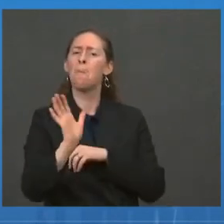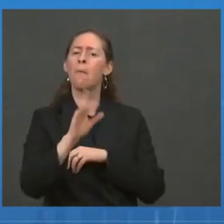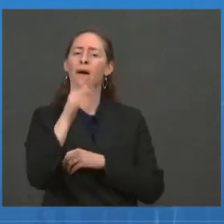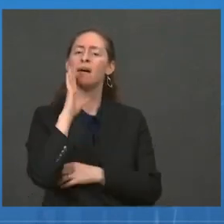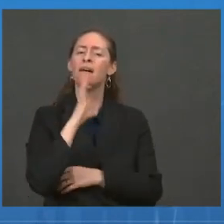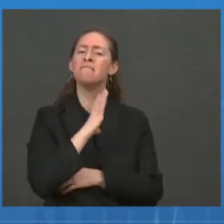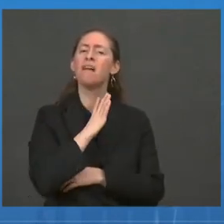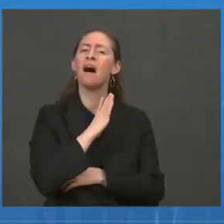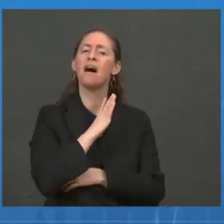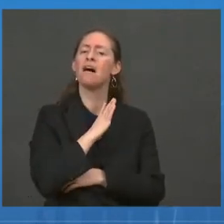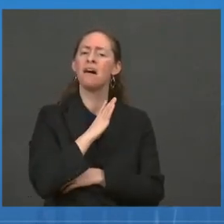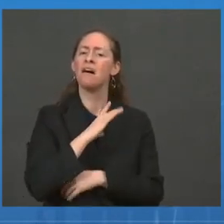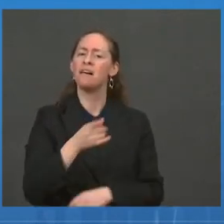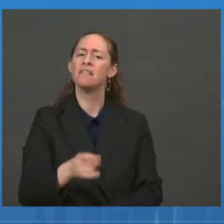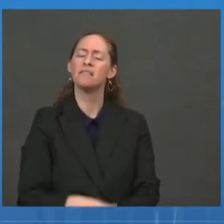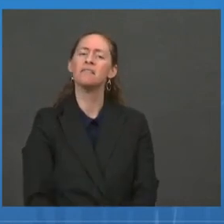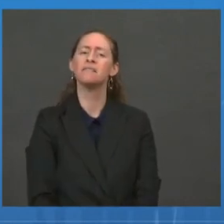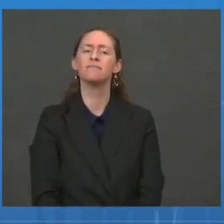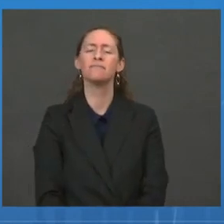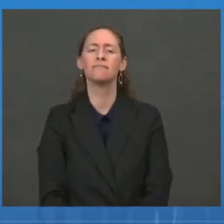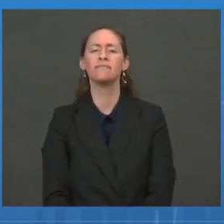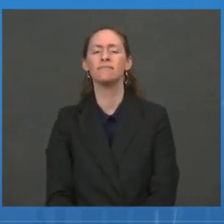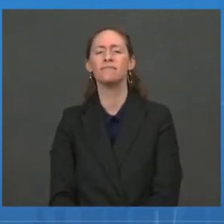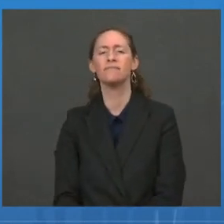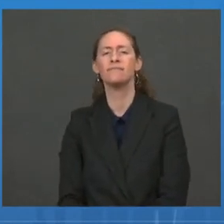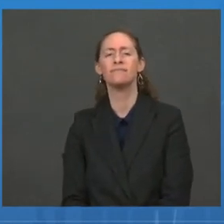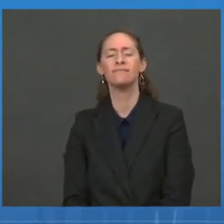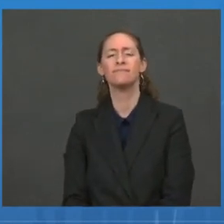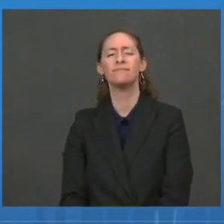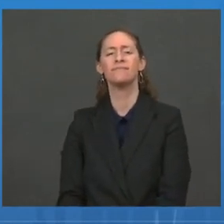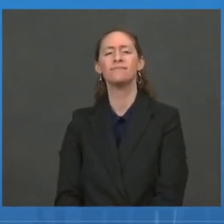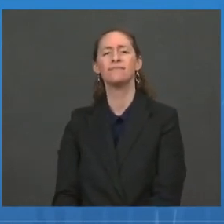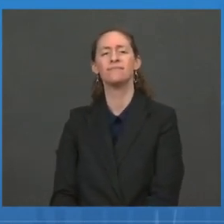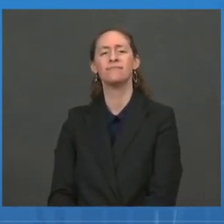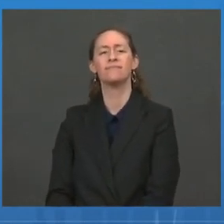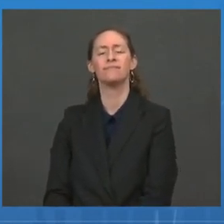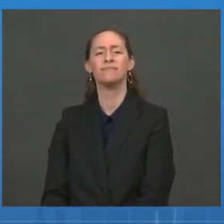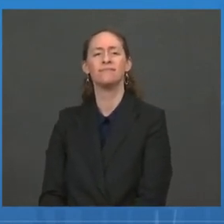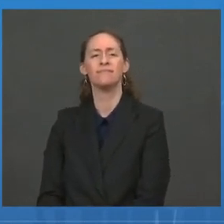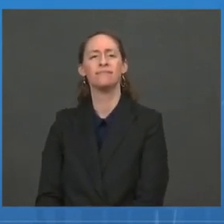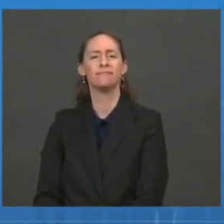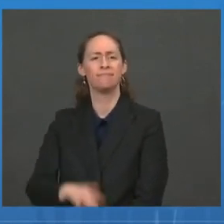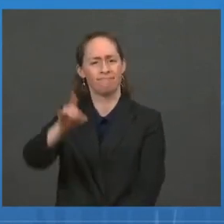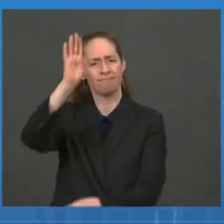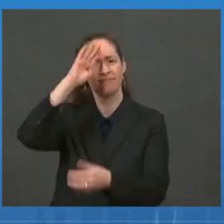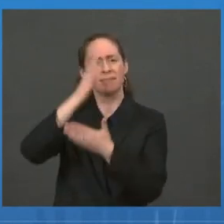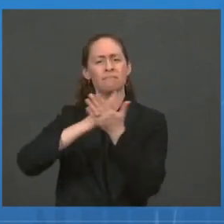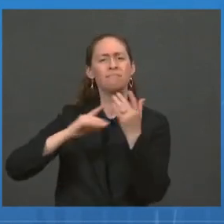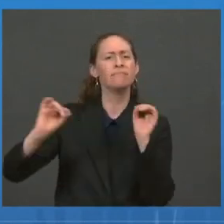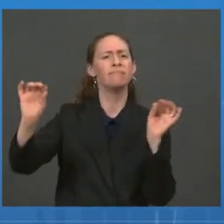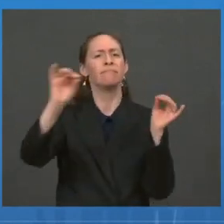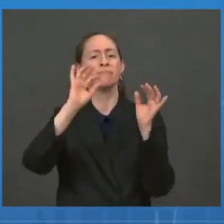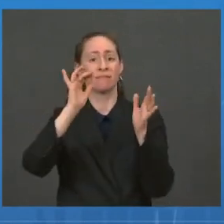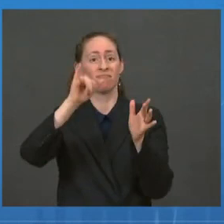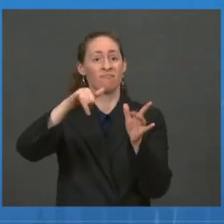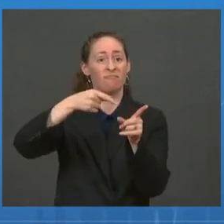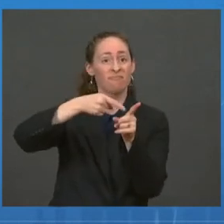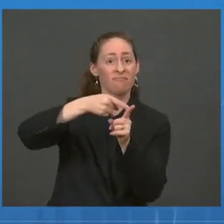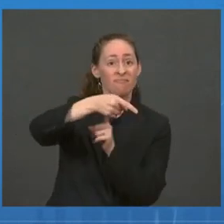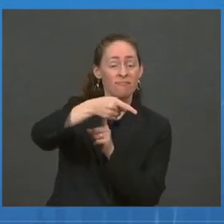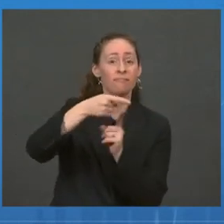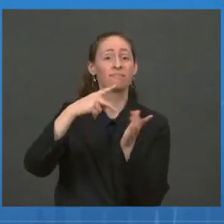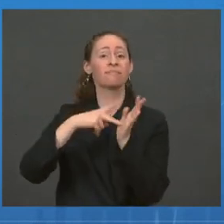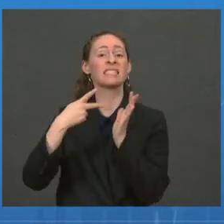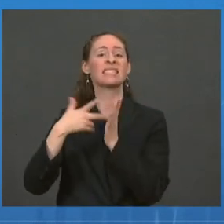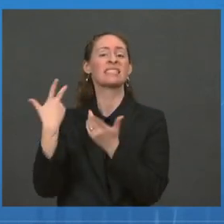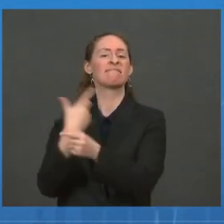evasion you still from experience that we have with delta can make a reasonable conclusion that you would